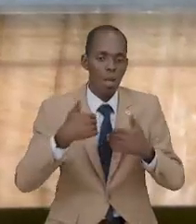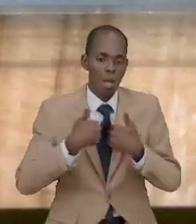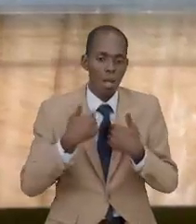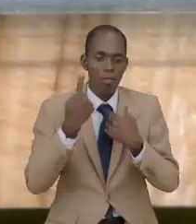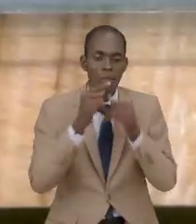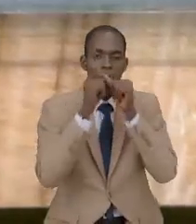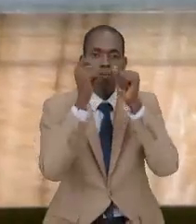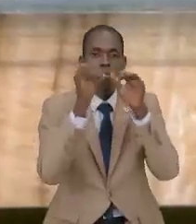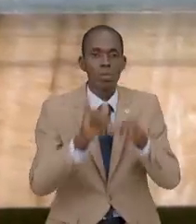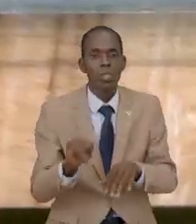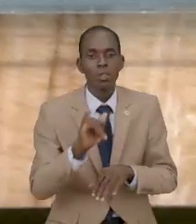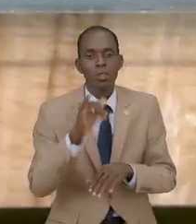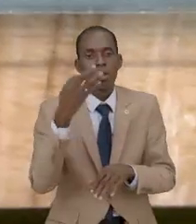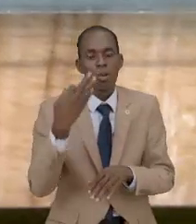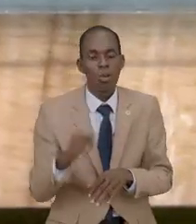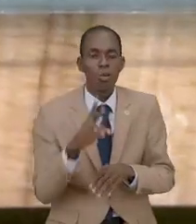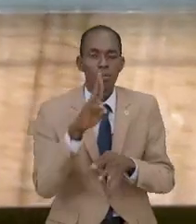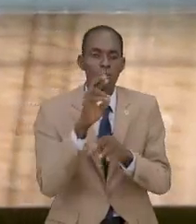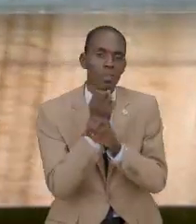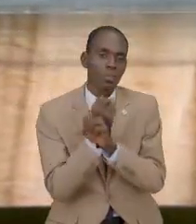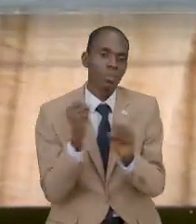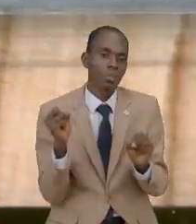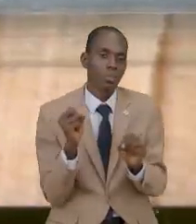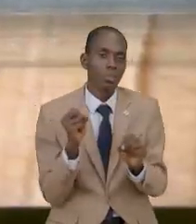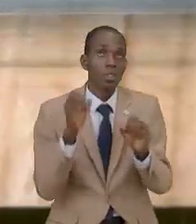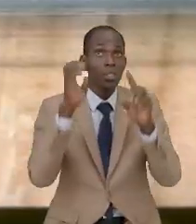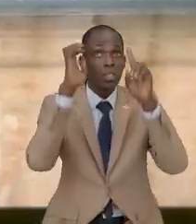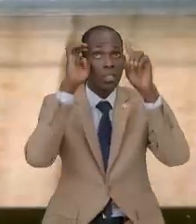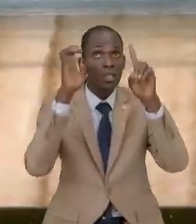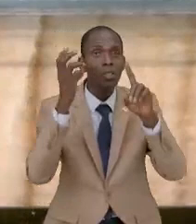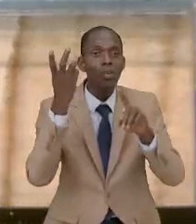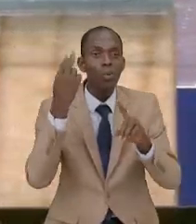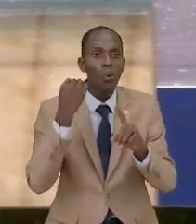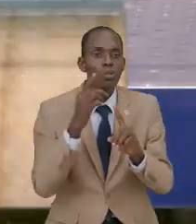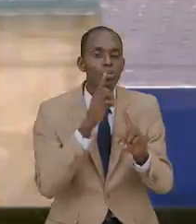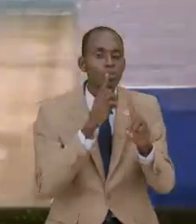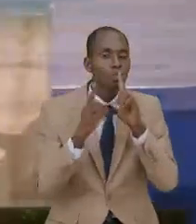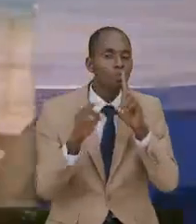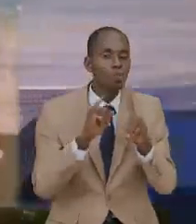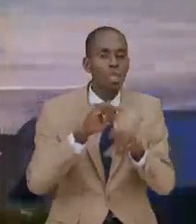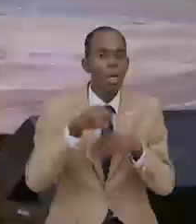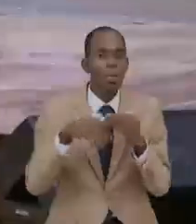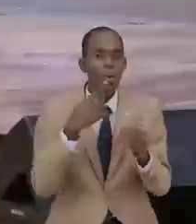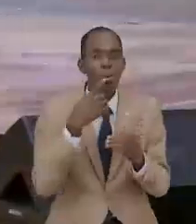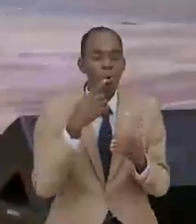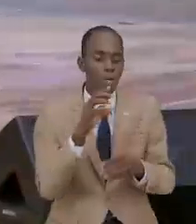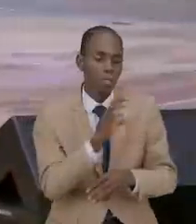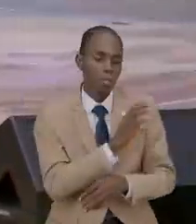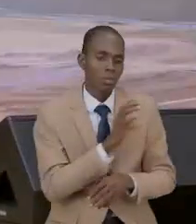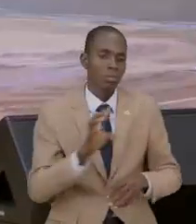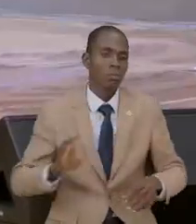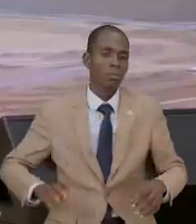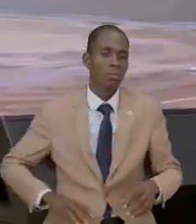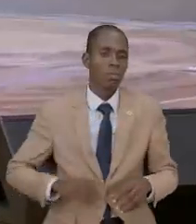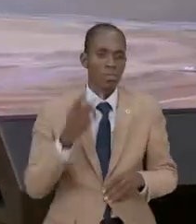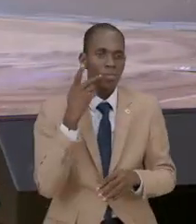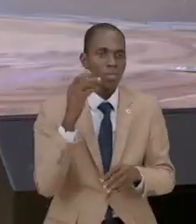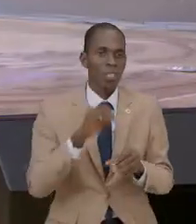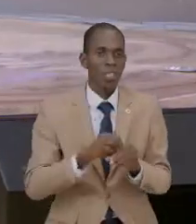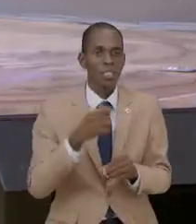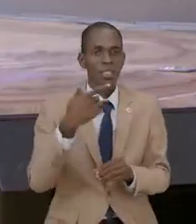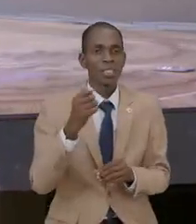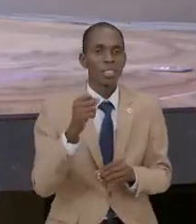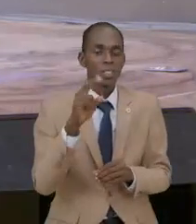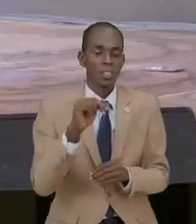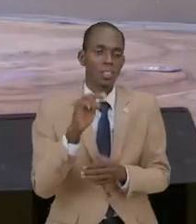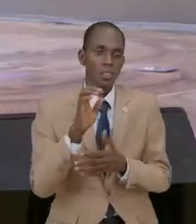blessing of redemption. He was talking about Christ. Look at Genesis chapter